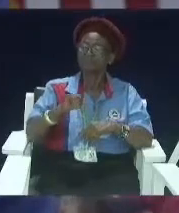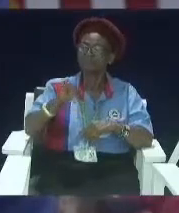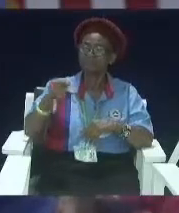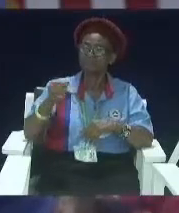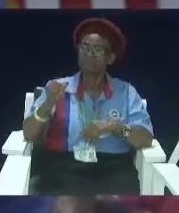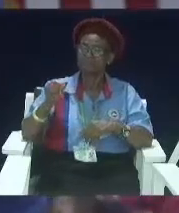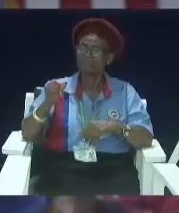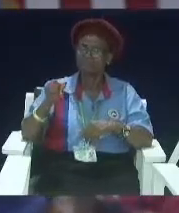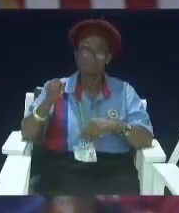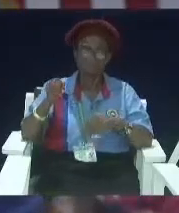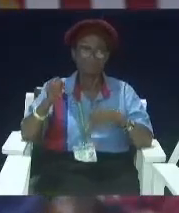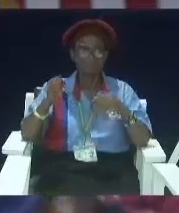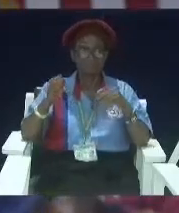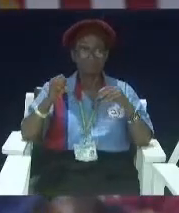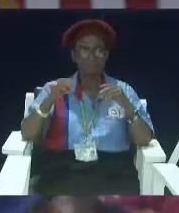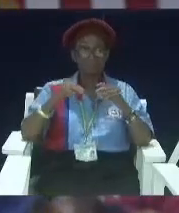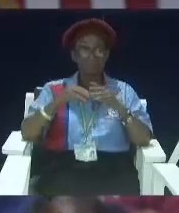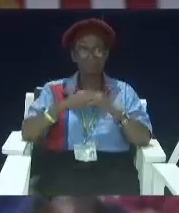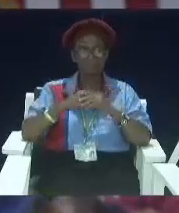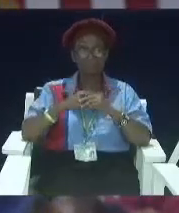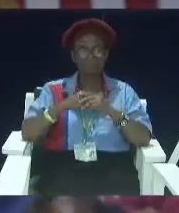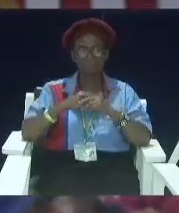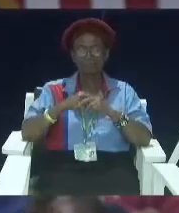In the mighty name of Jesus.